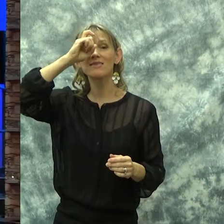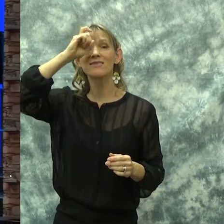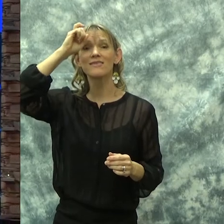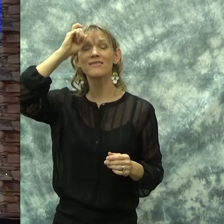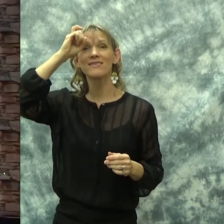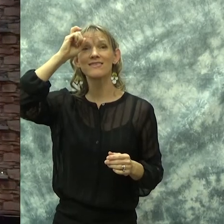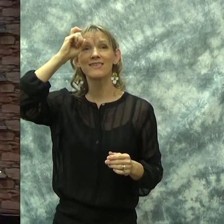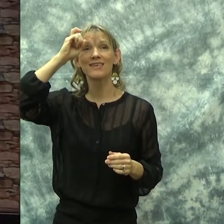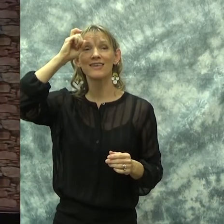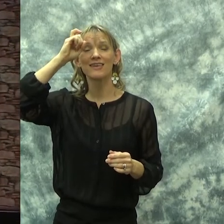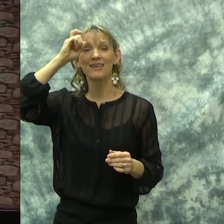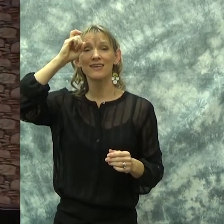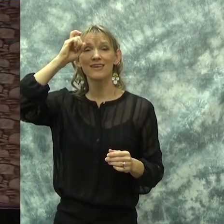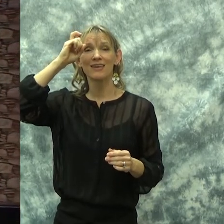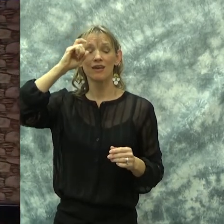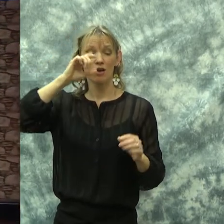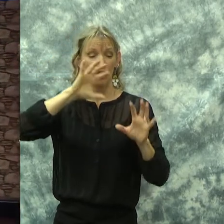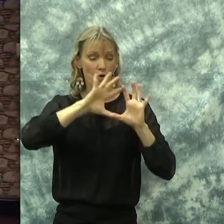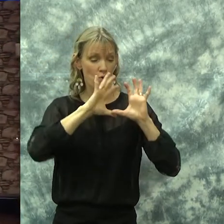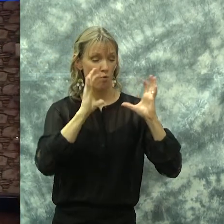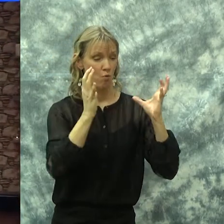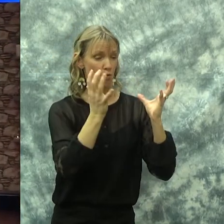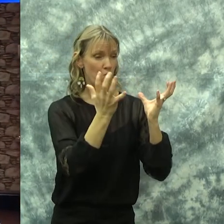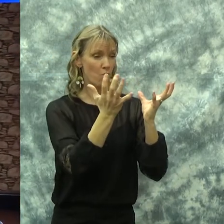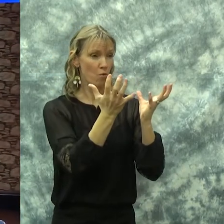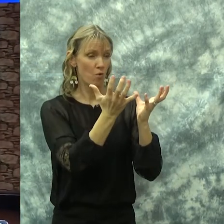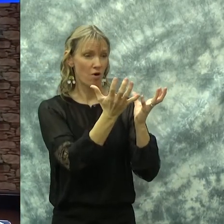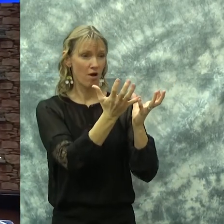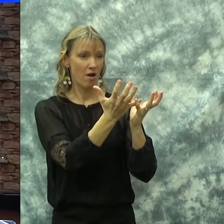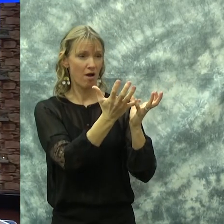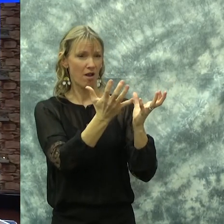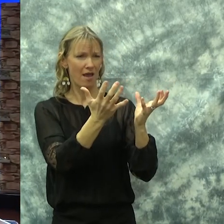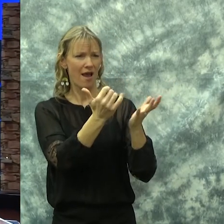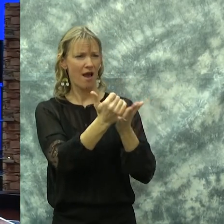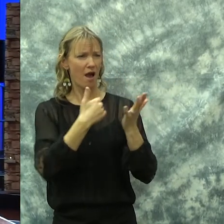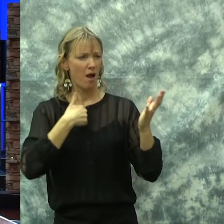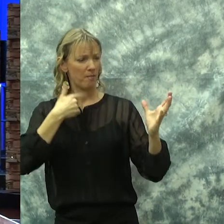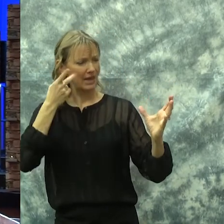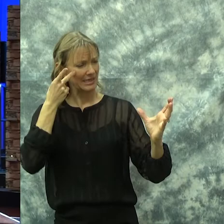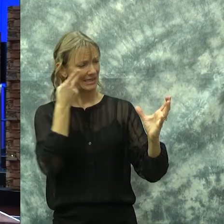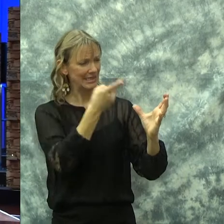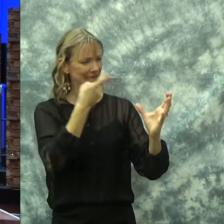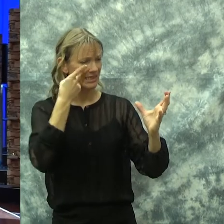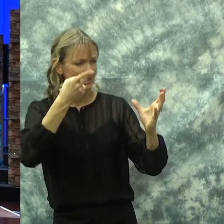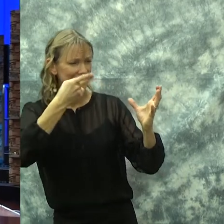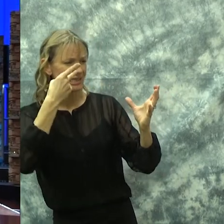and see the world through others' eyes.